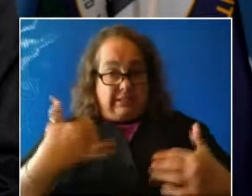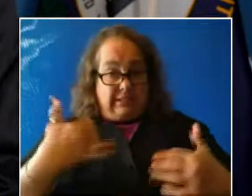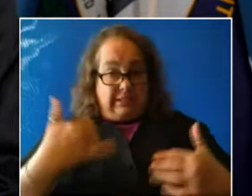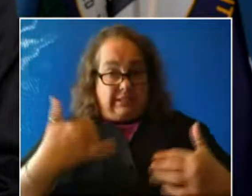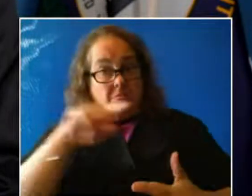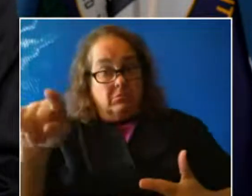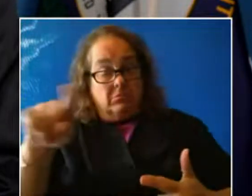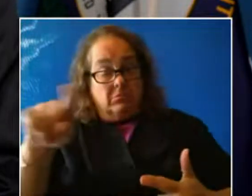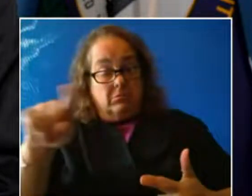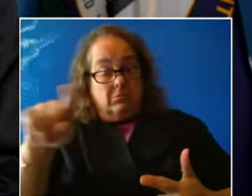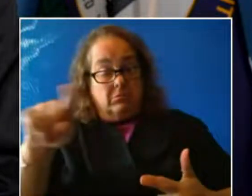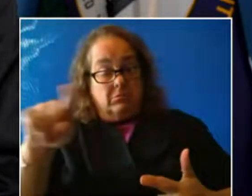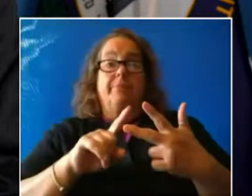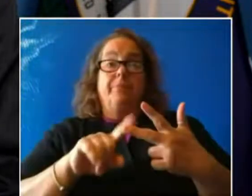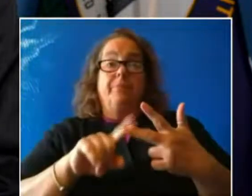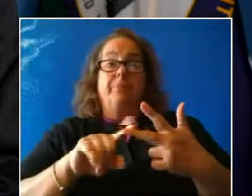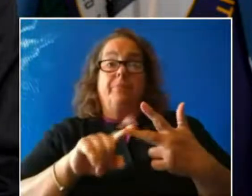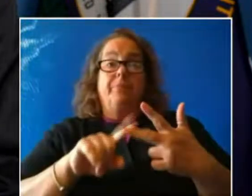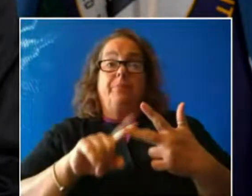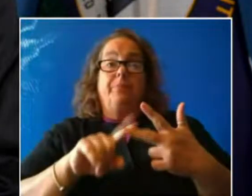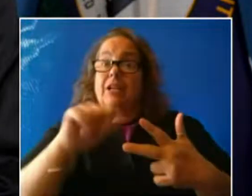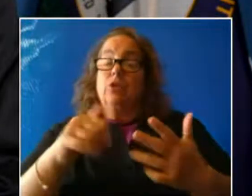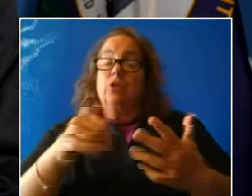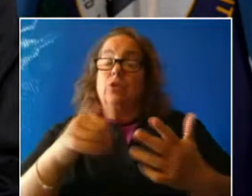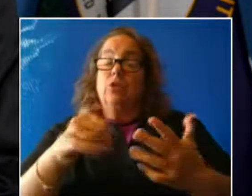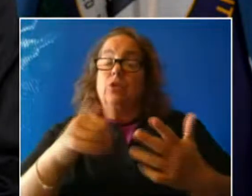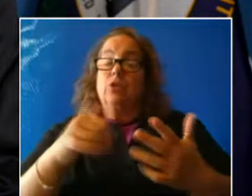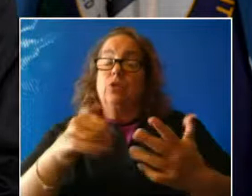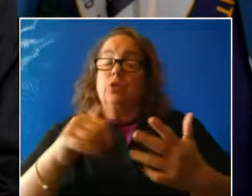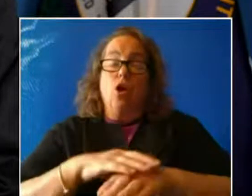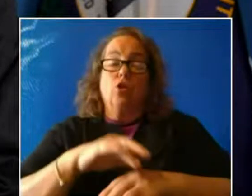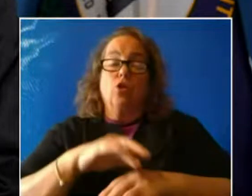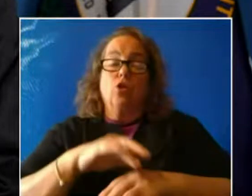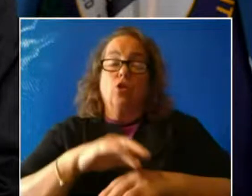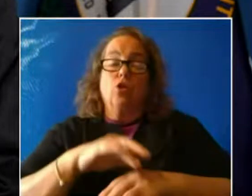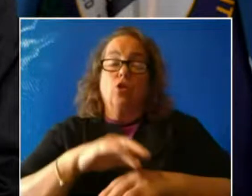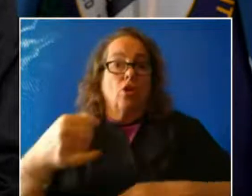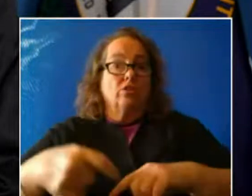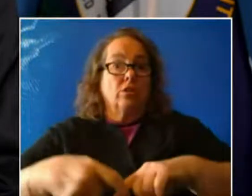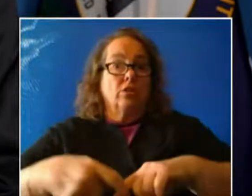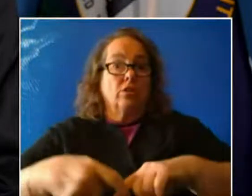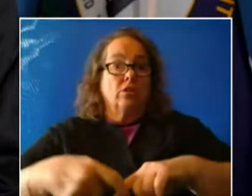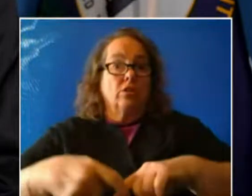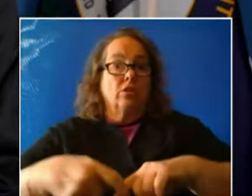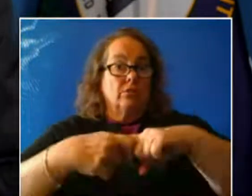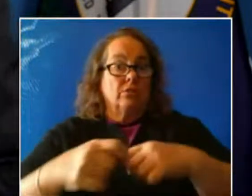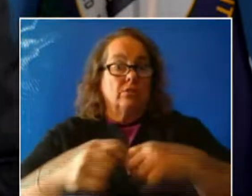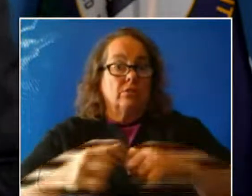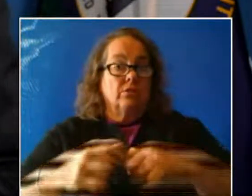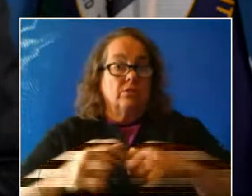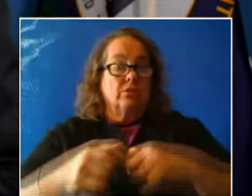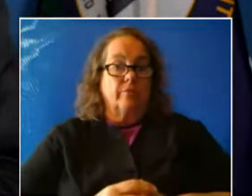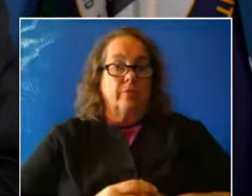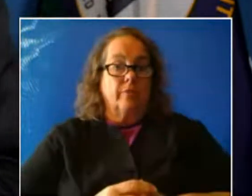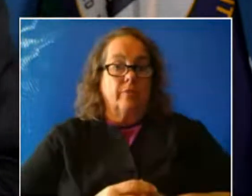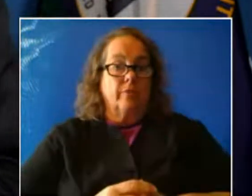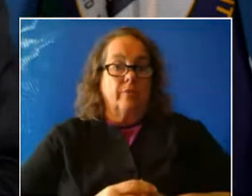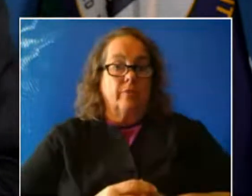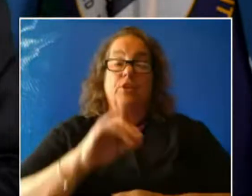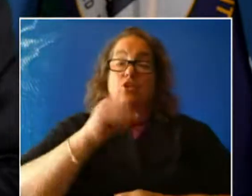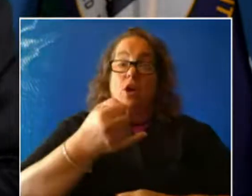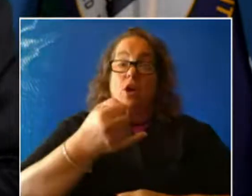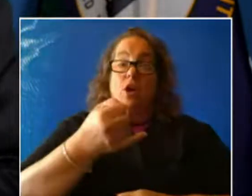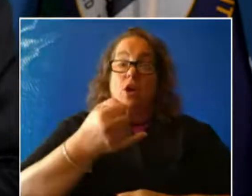anything new on the Johnson & Johnson pause status? The Johnson & Johnson pause,